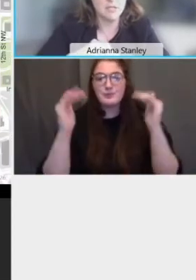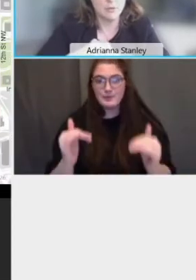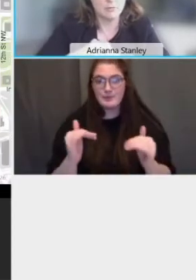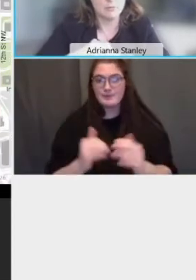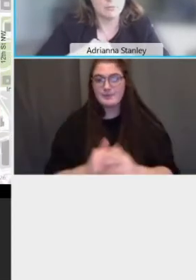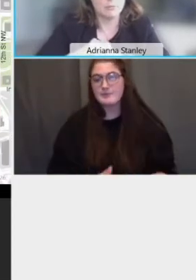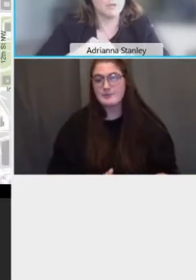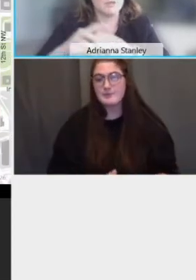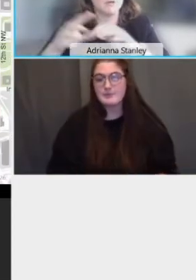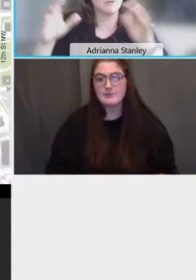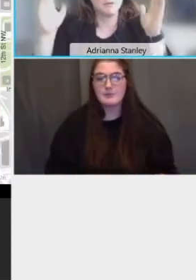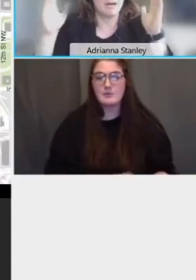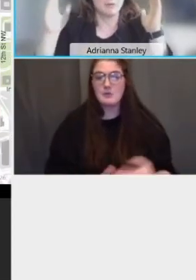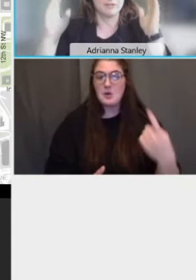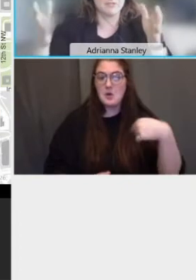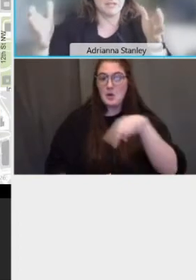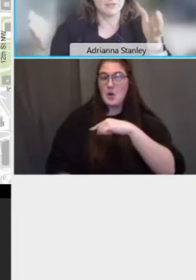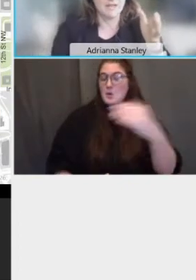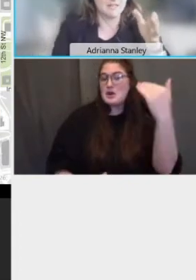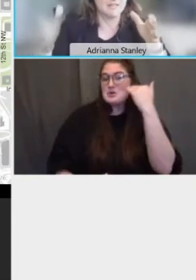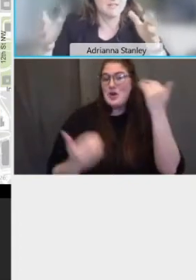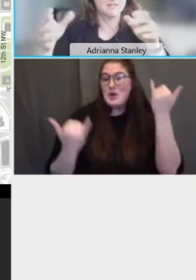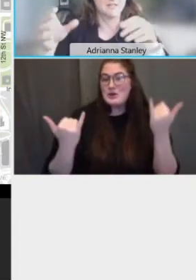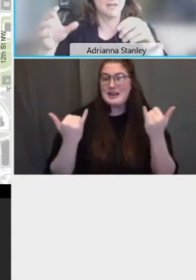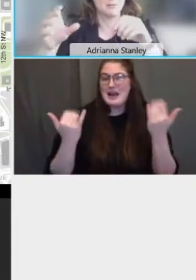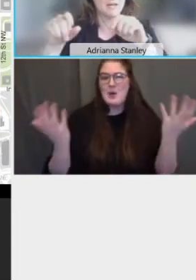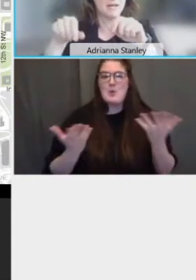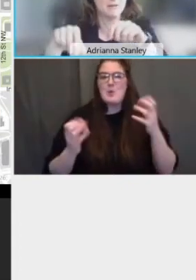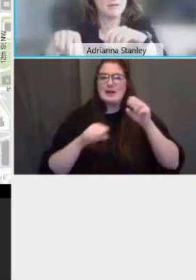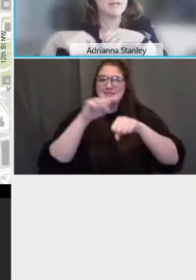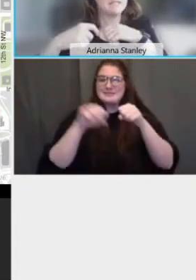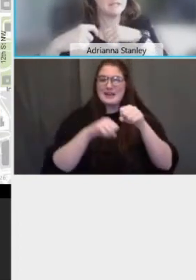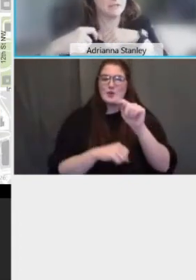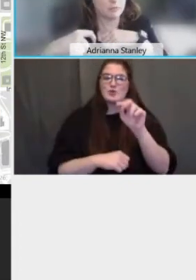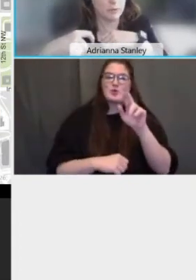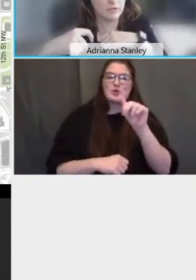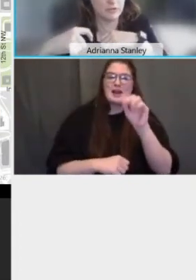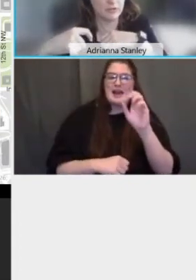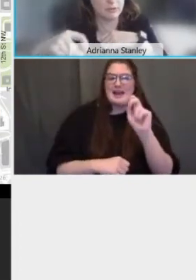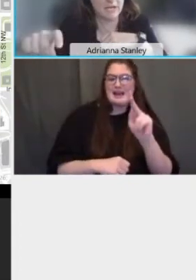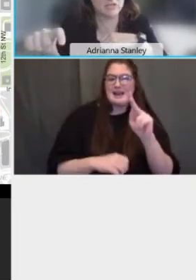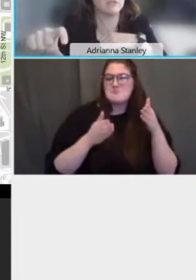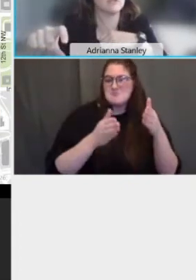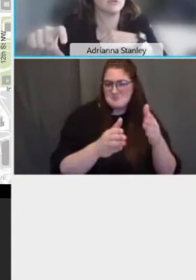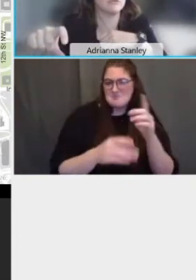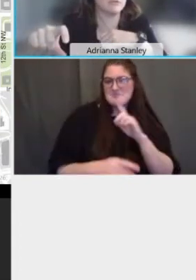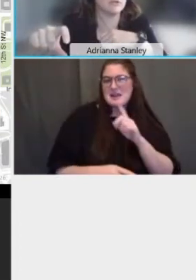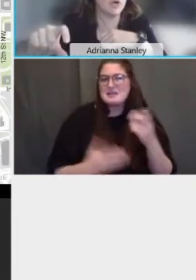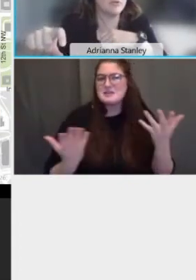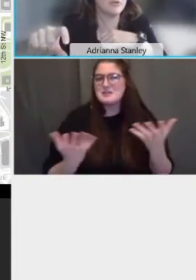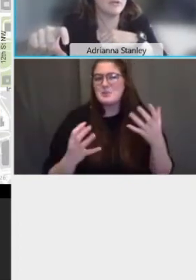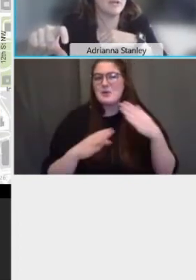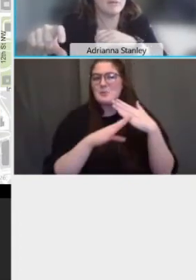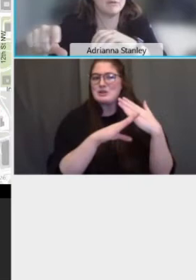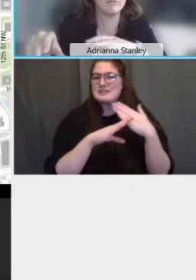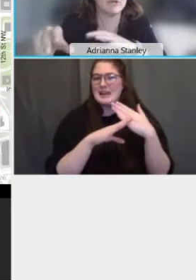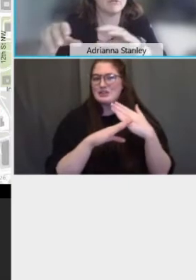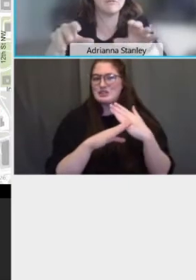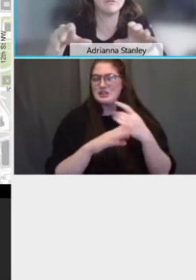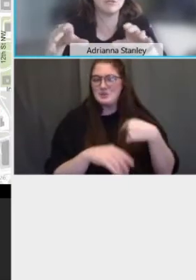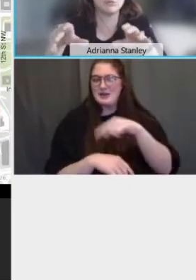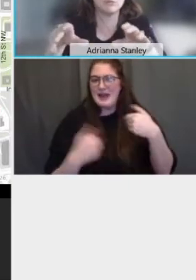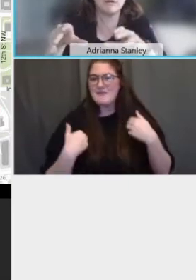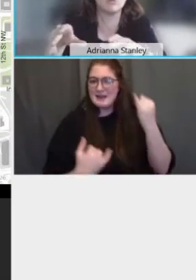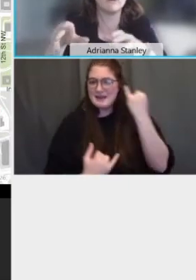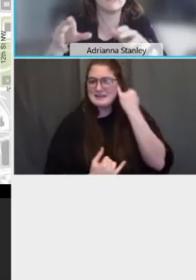slide. We know now what a cycle track is. We kind of have an idea of what the protection is going to be along with it, and we have that